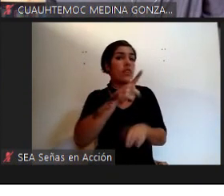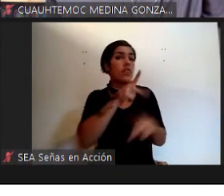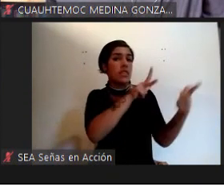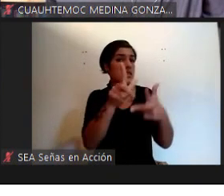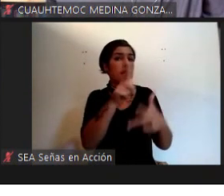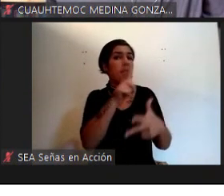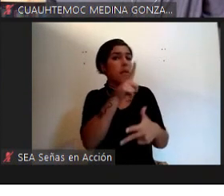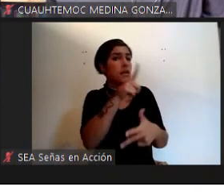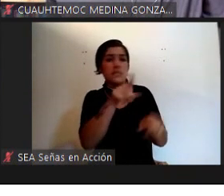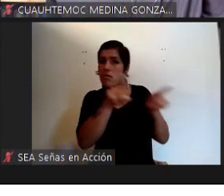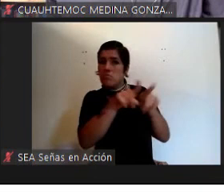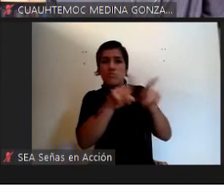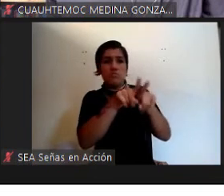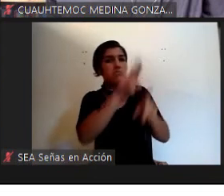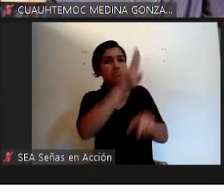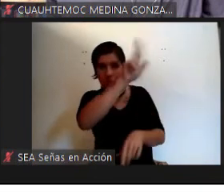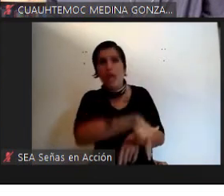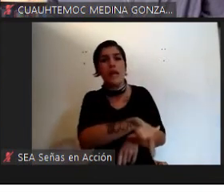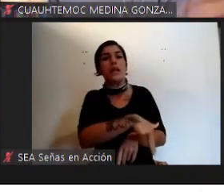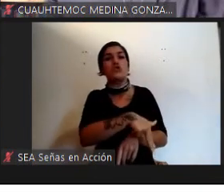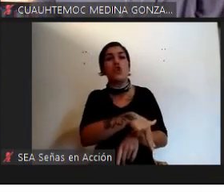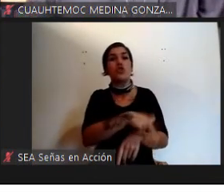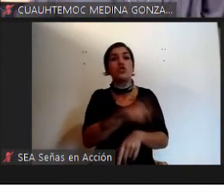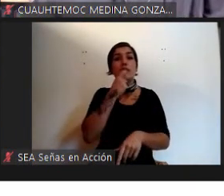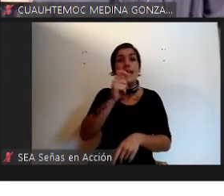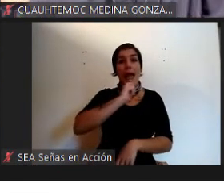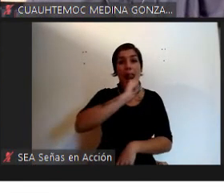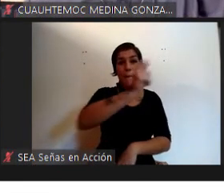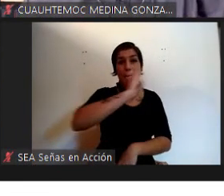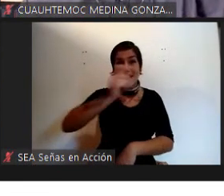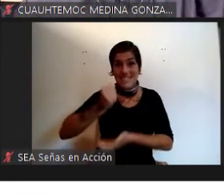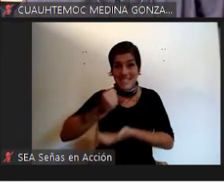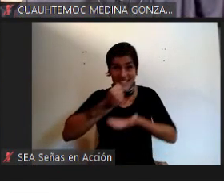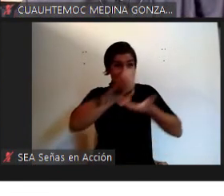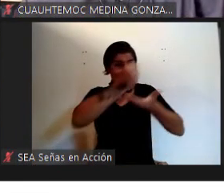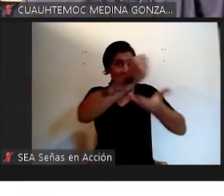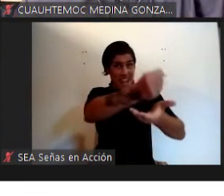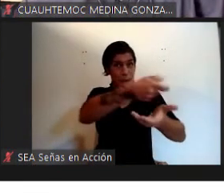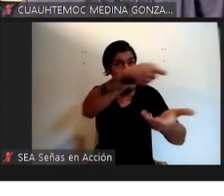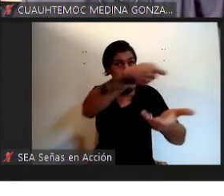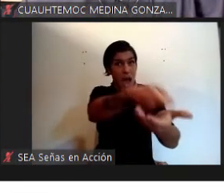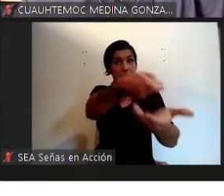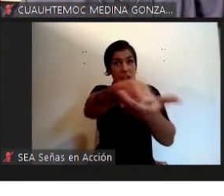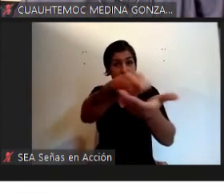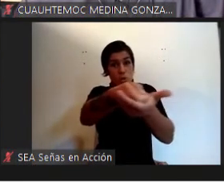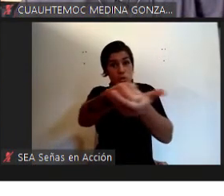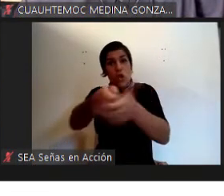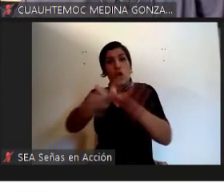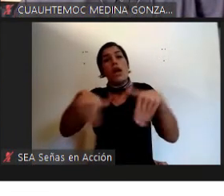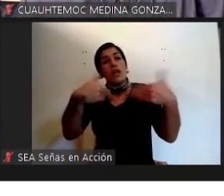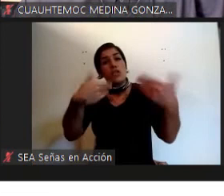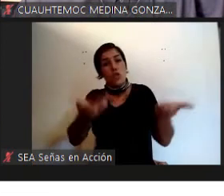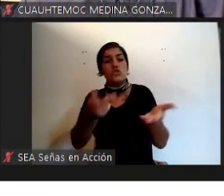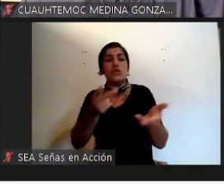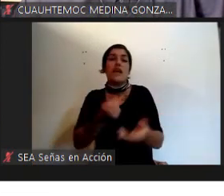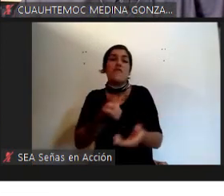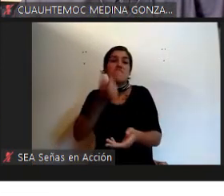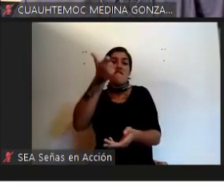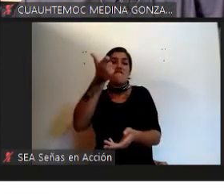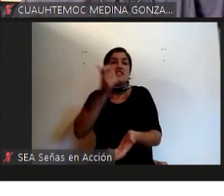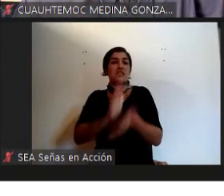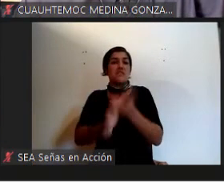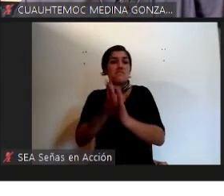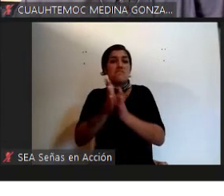So it's the first time in quite a long time for us to get paid by people just to read